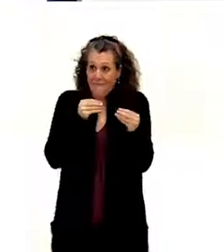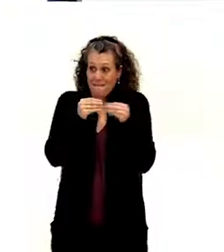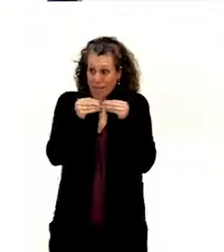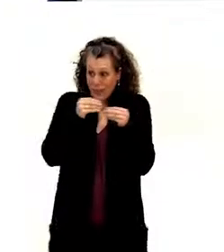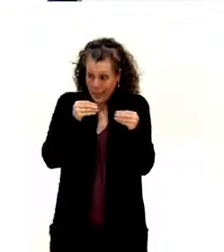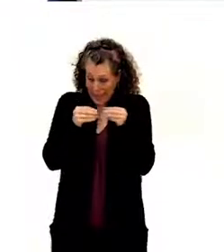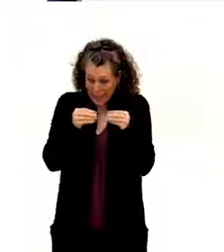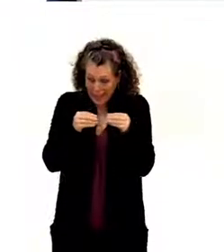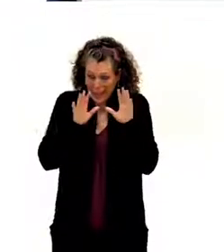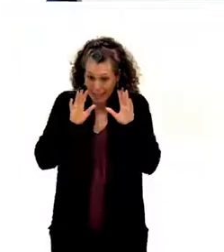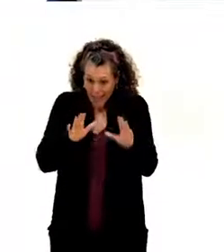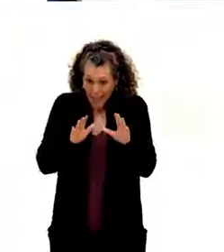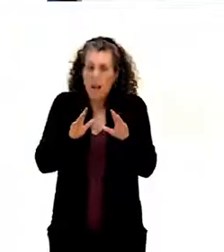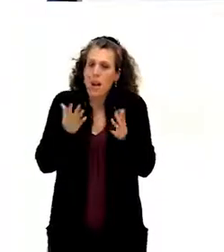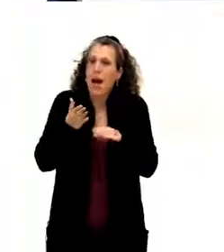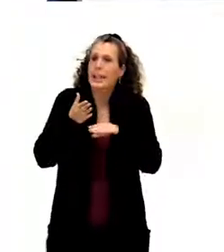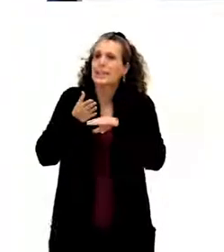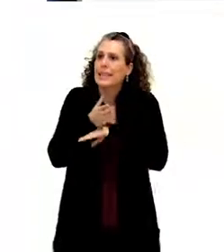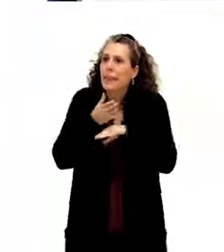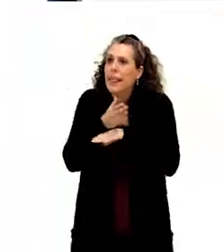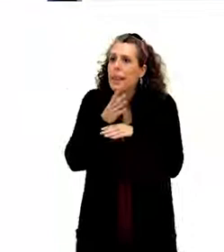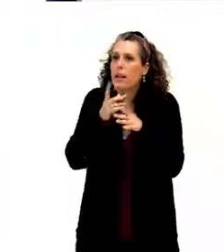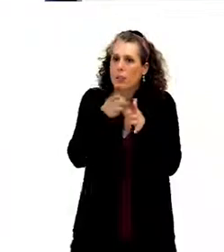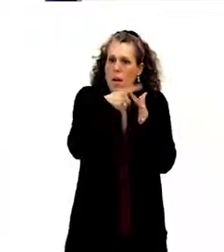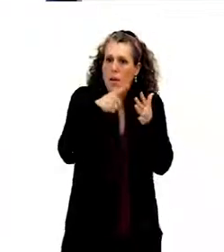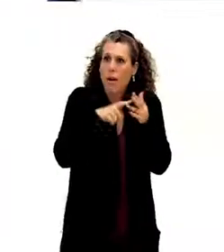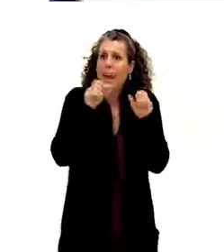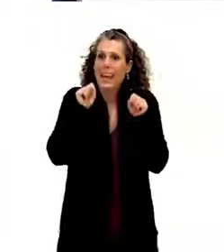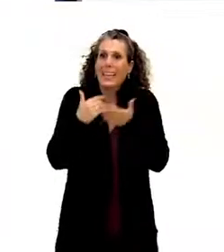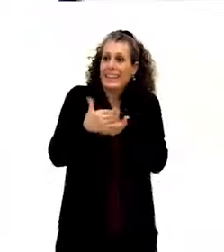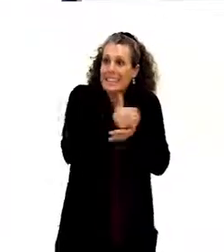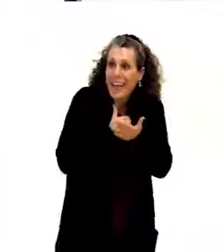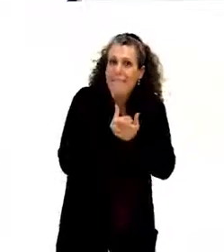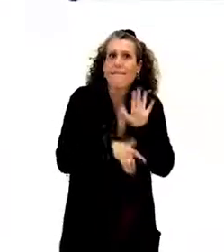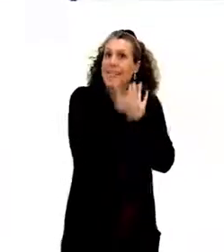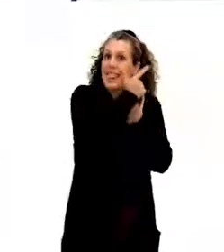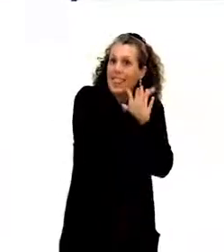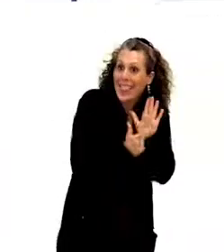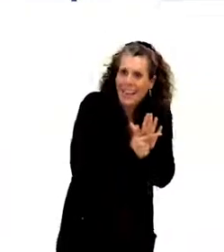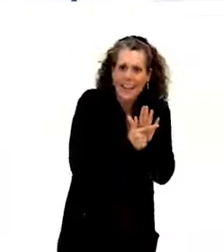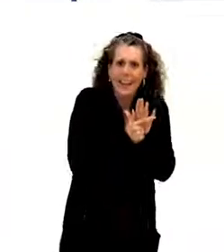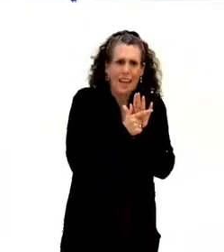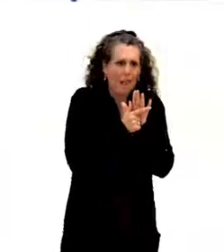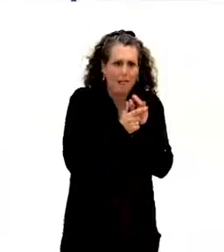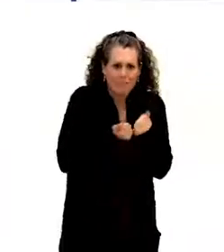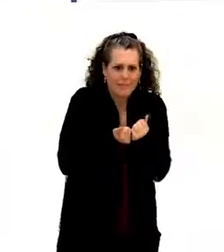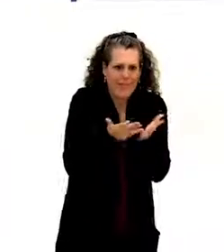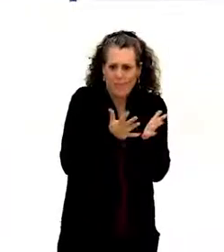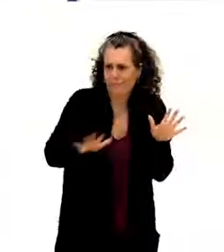accessibility requirements can be safely, legally, and compliantly delivered across member